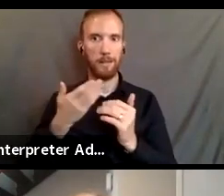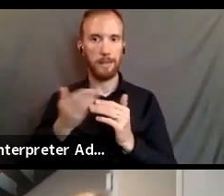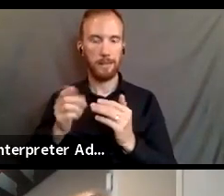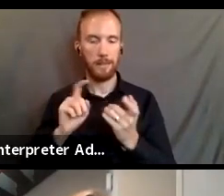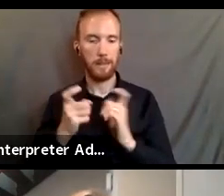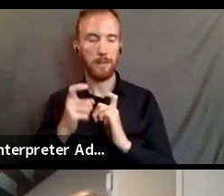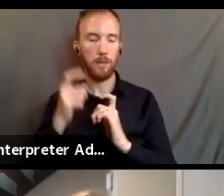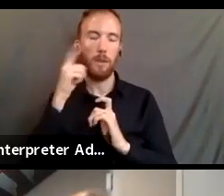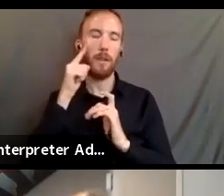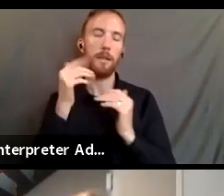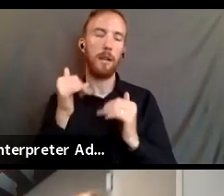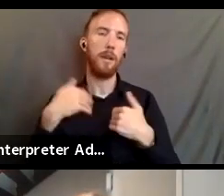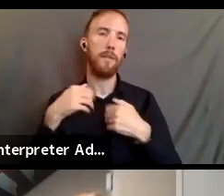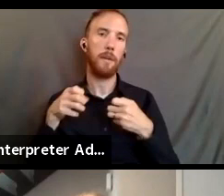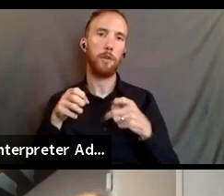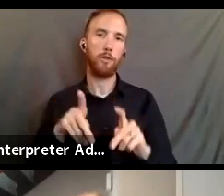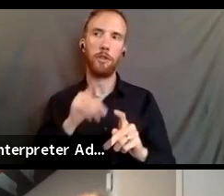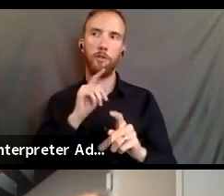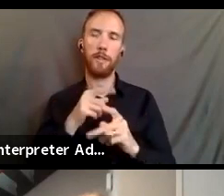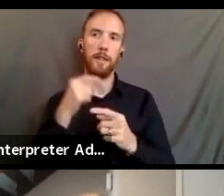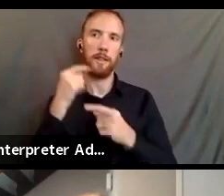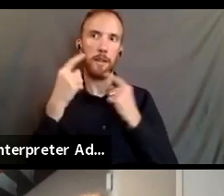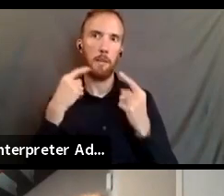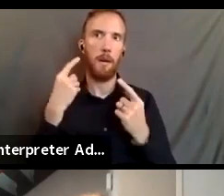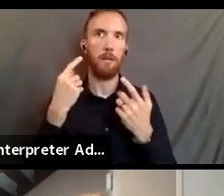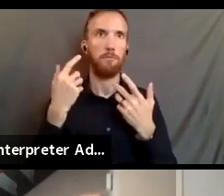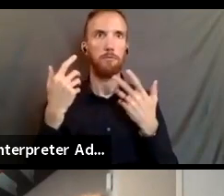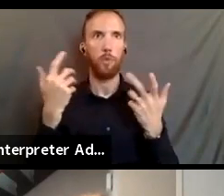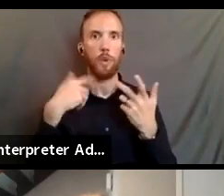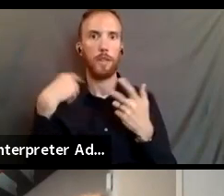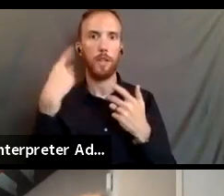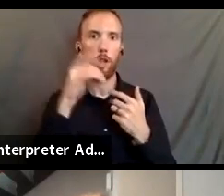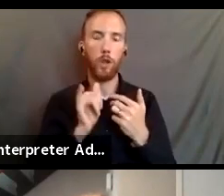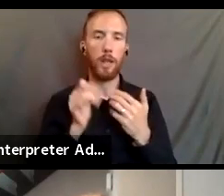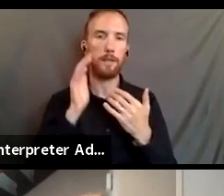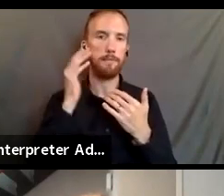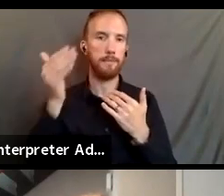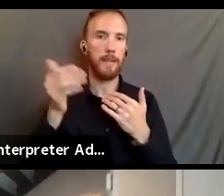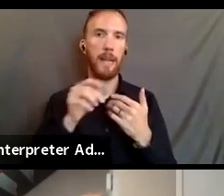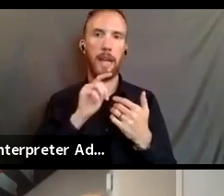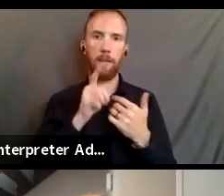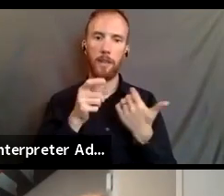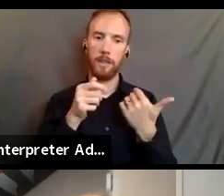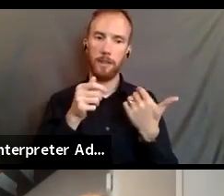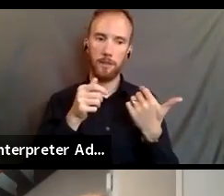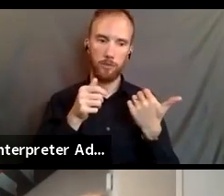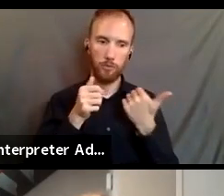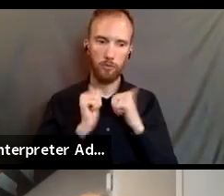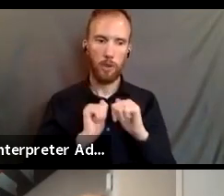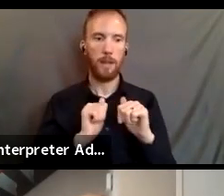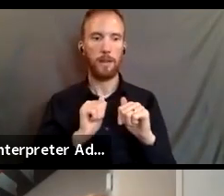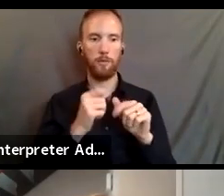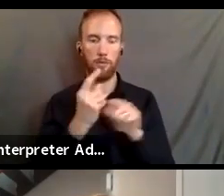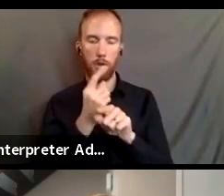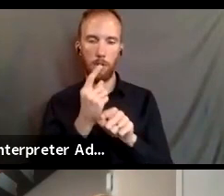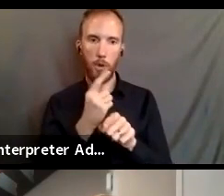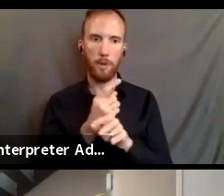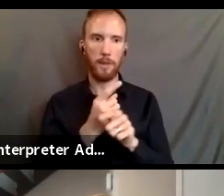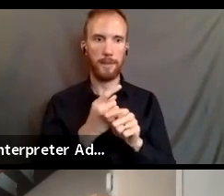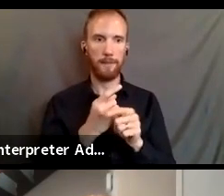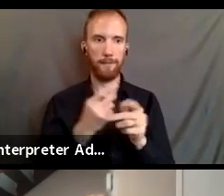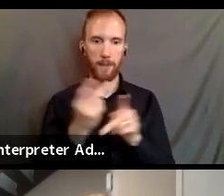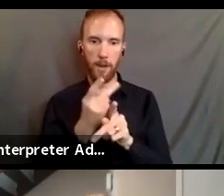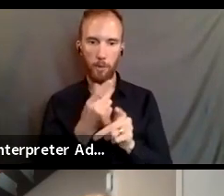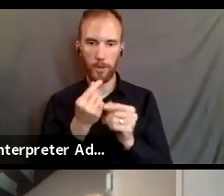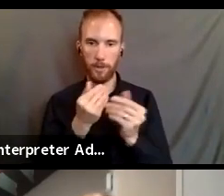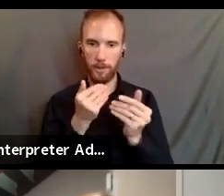sort of shape what that looks like and uh re-engage authentically around the way that we're in unchartered territory and so um being able